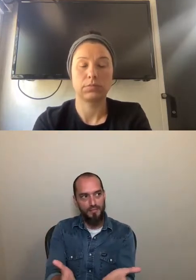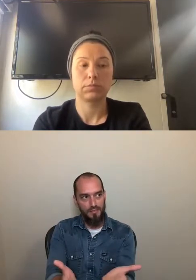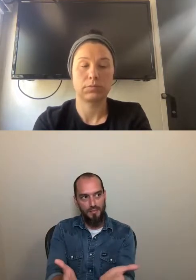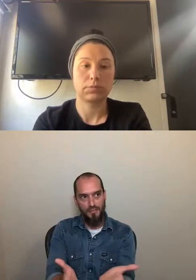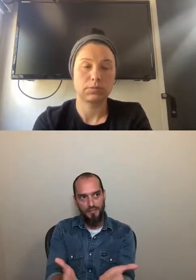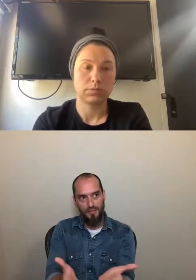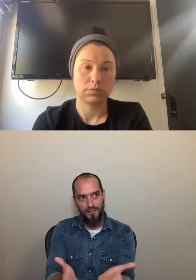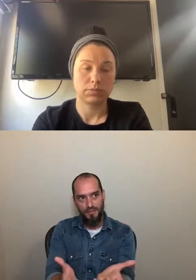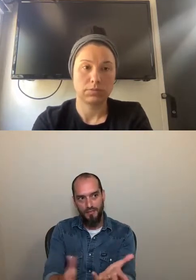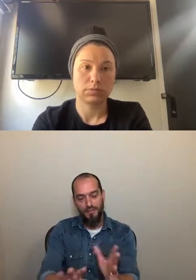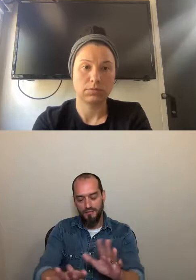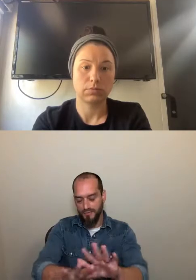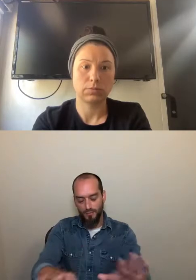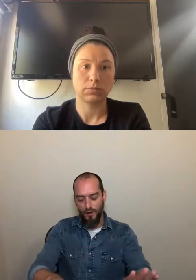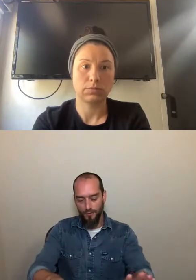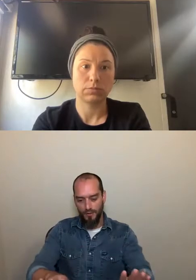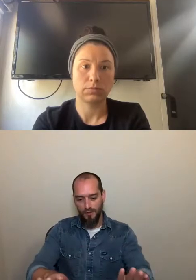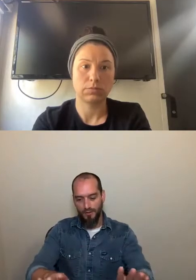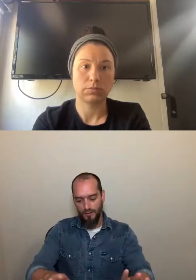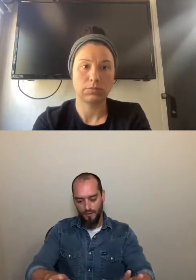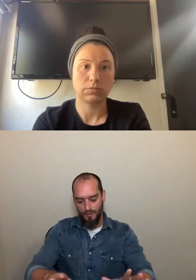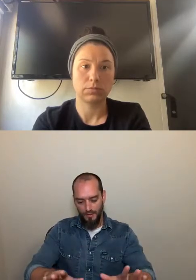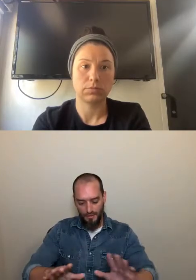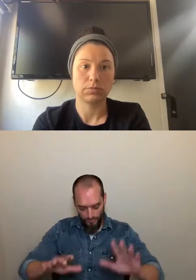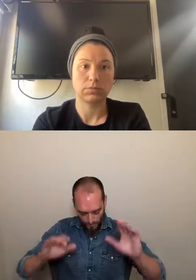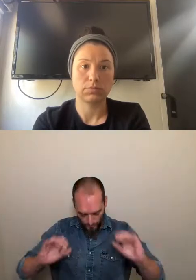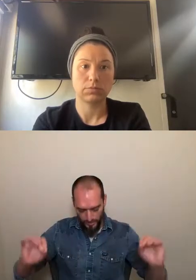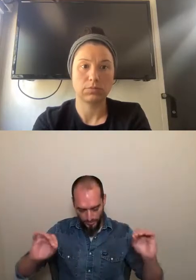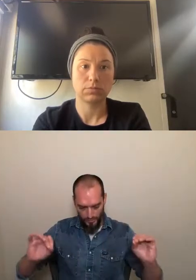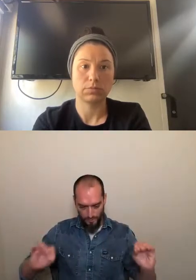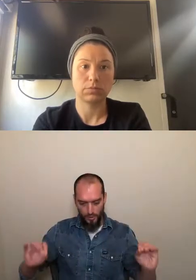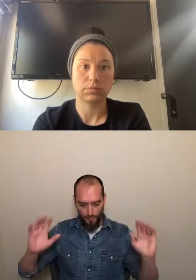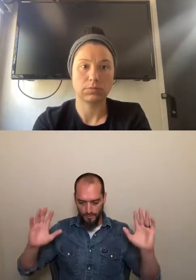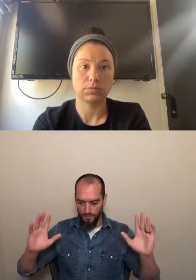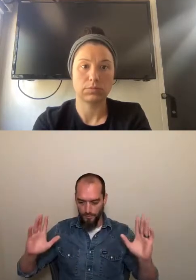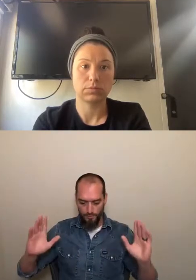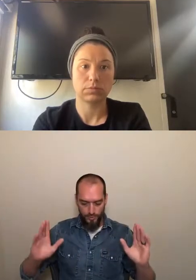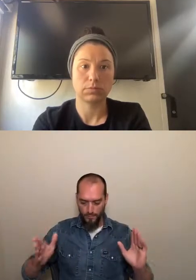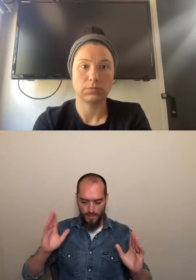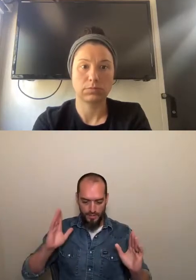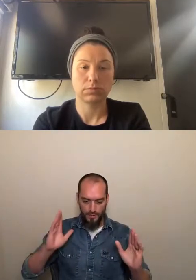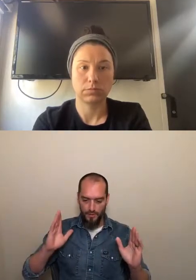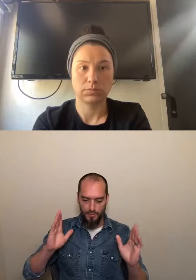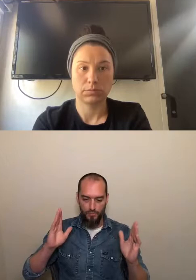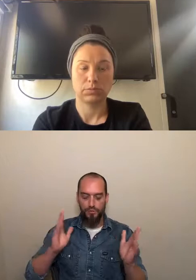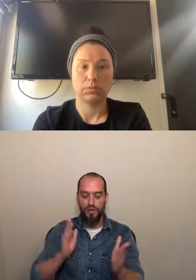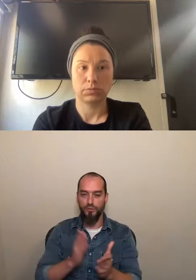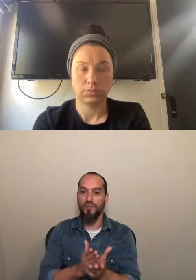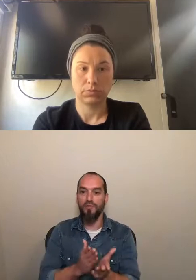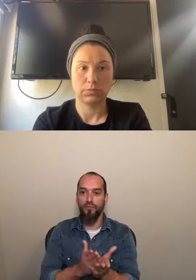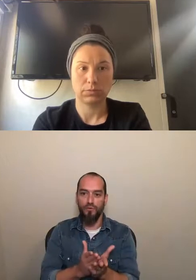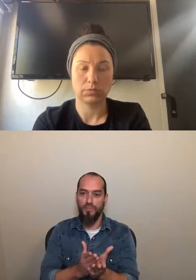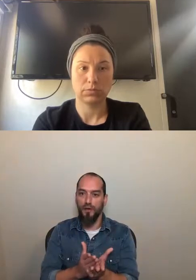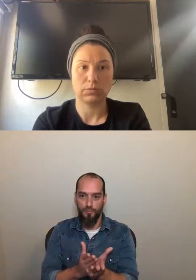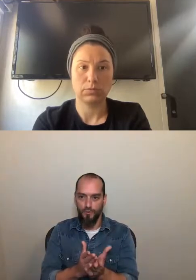case, let's say it's an apartment and they live in a very moldy apartment and the property management company will not do